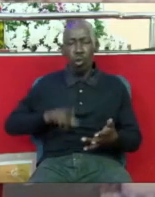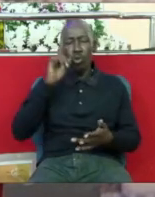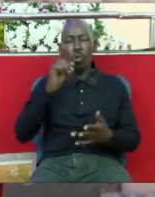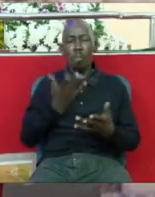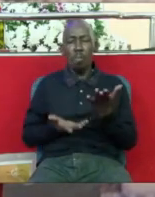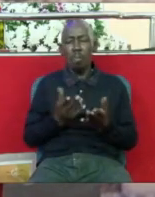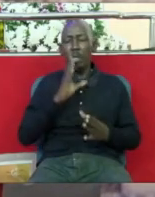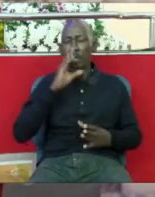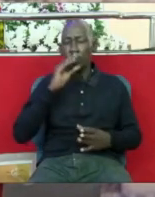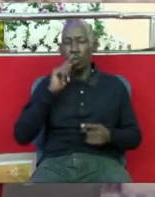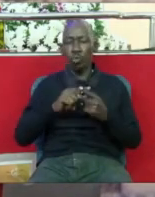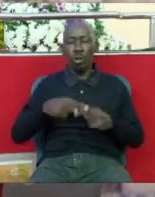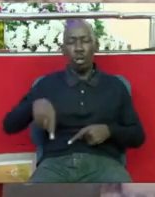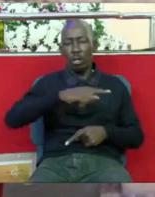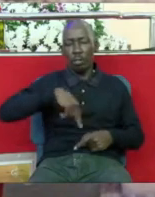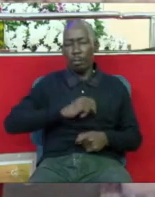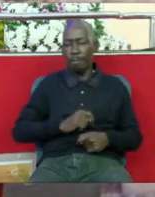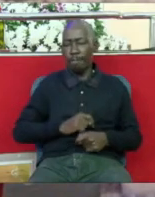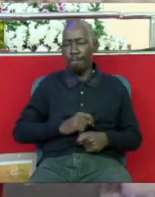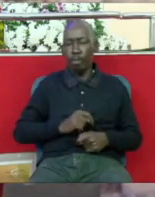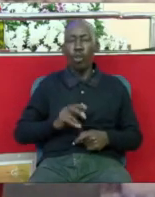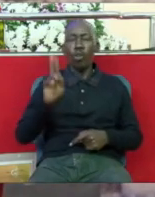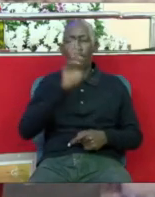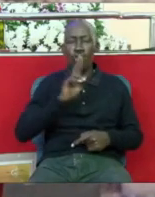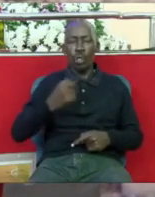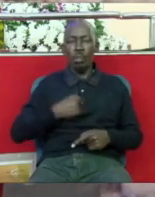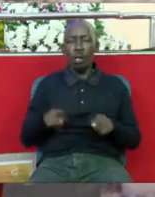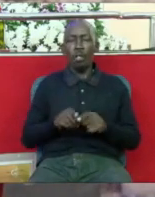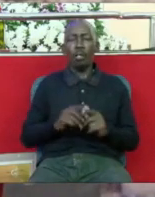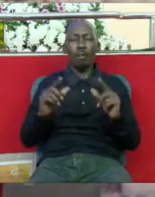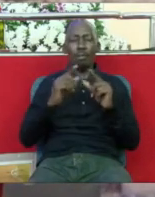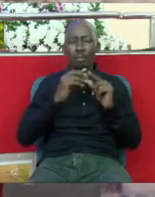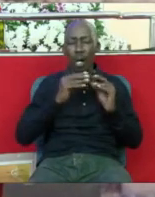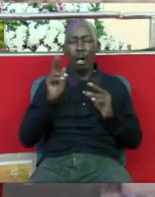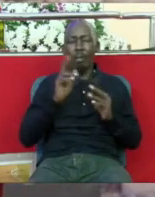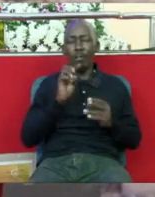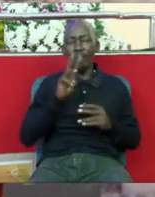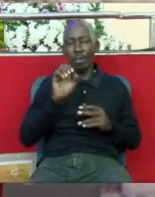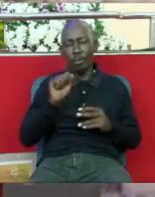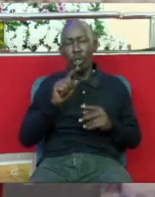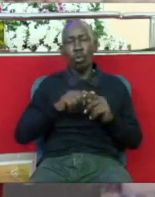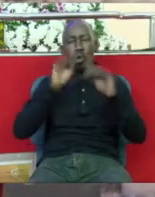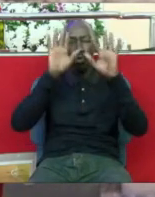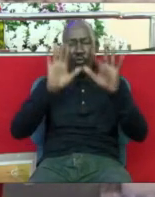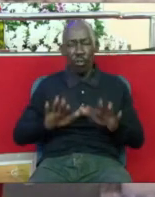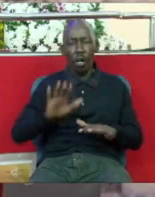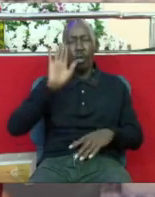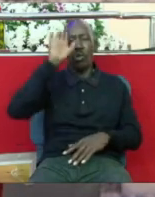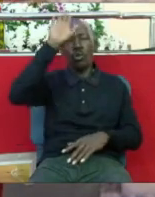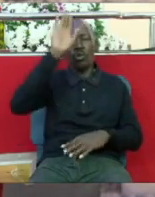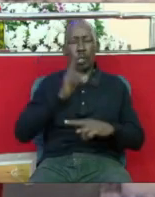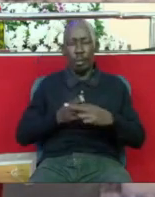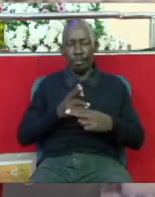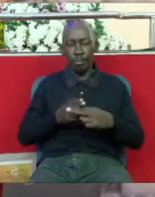us. Tunaomba kwamba Bwana ukatunene. Use me as a vessel, God. Unitumie kama chombo Bwana. To glorify your name. Kutukuza jina